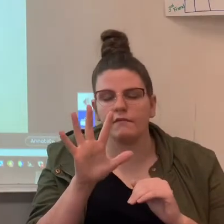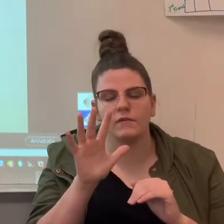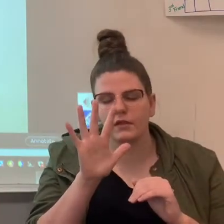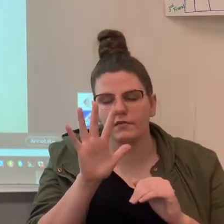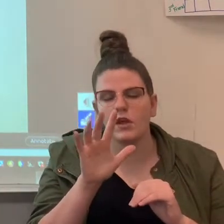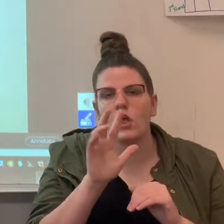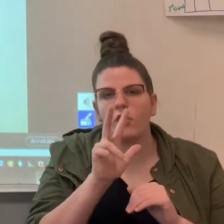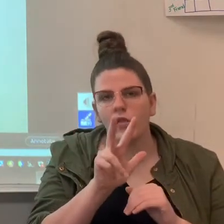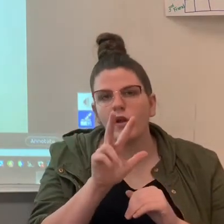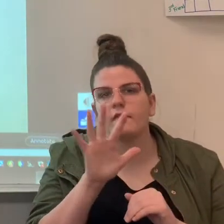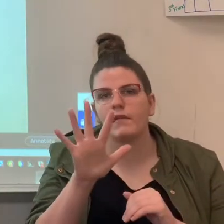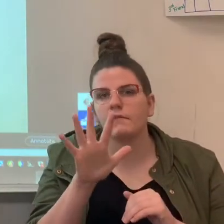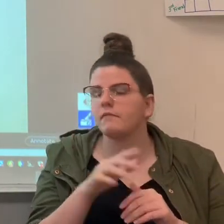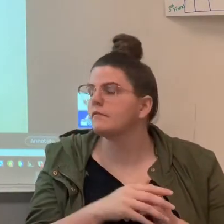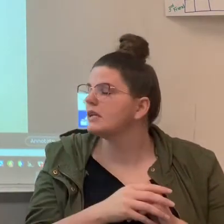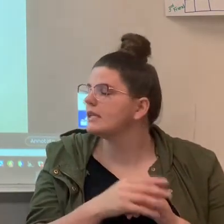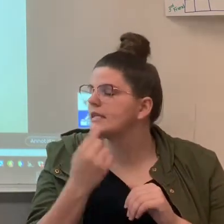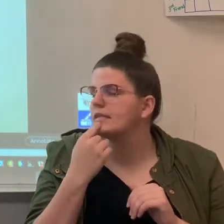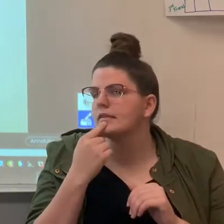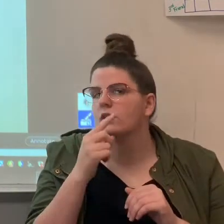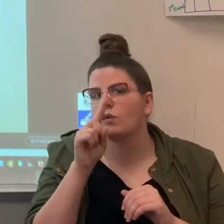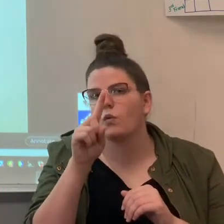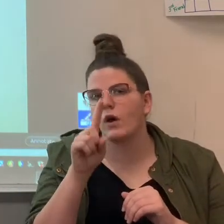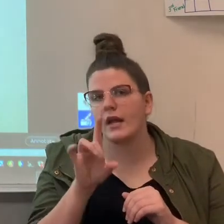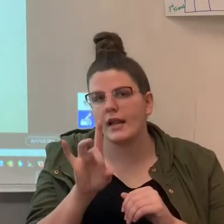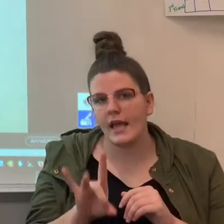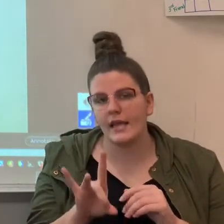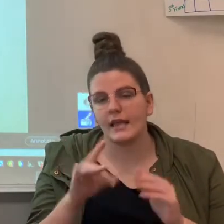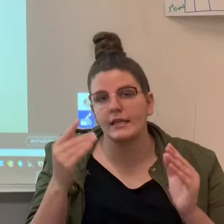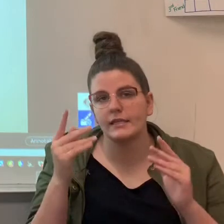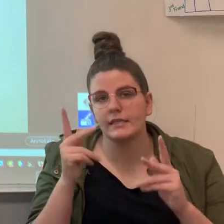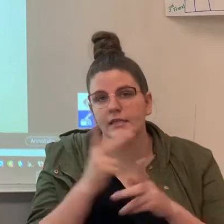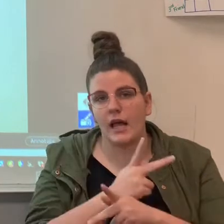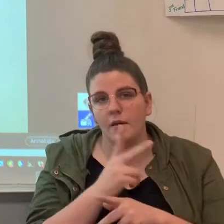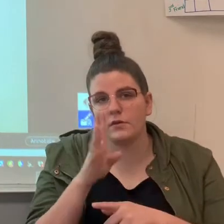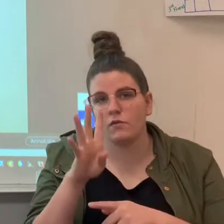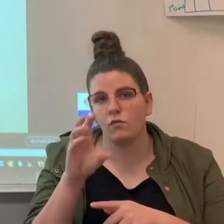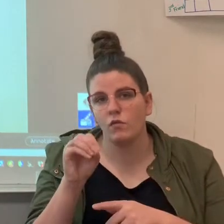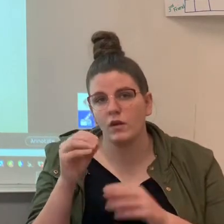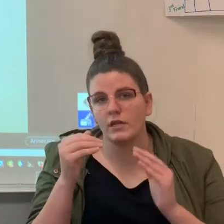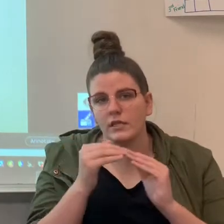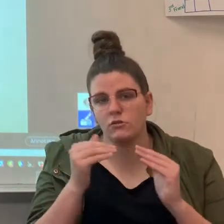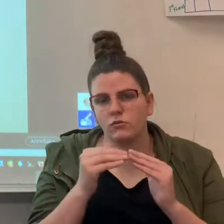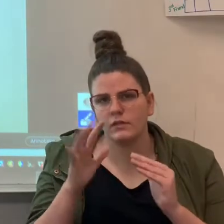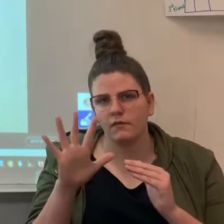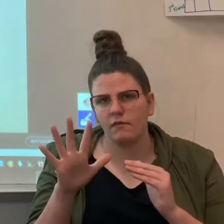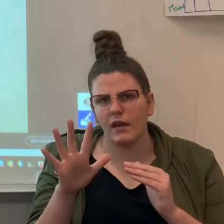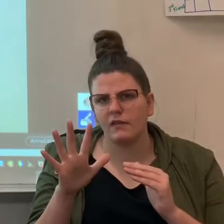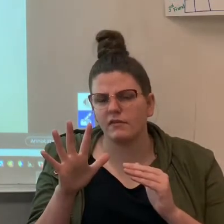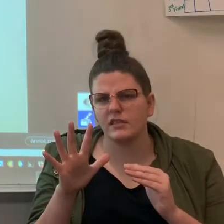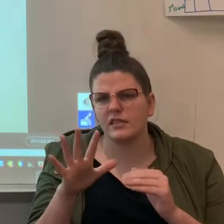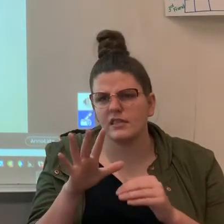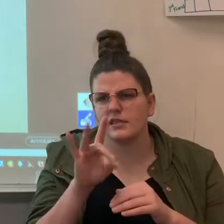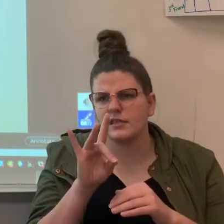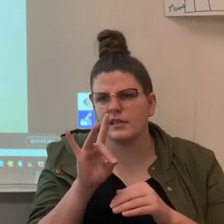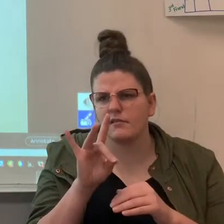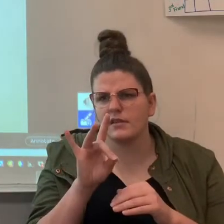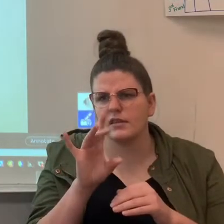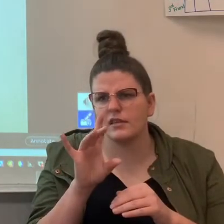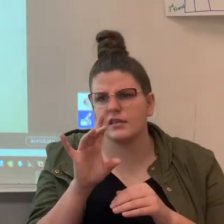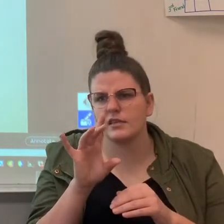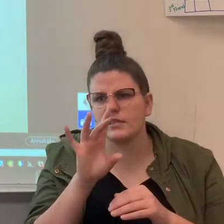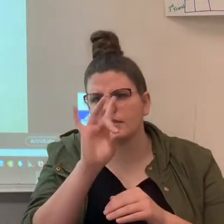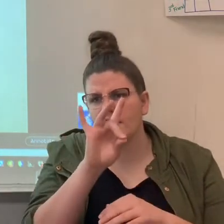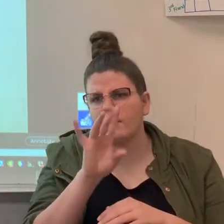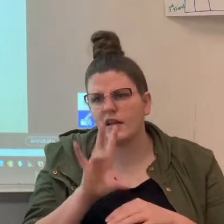1/8 times 40 is 5, and 7/8 times 40 is 35. Well, if we go back to when